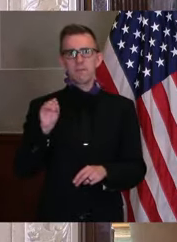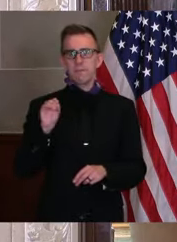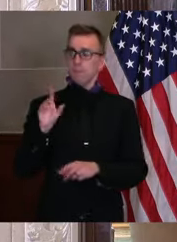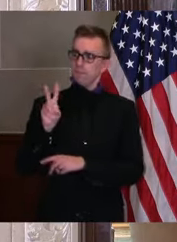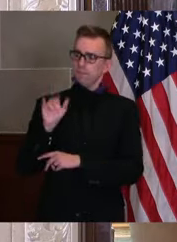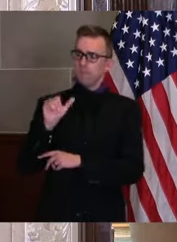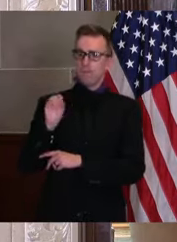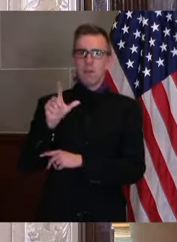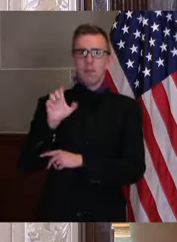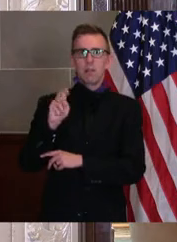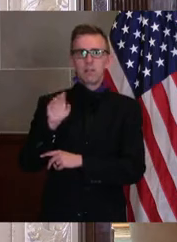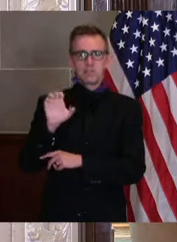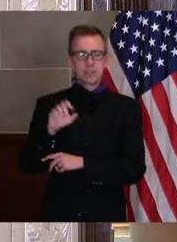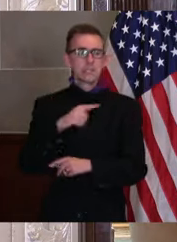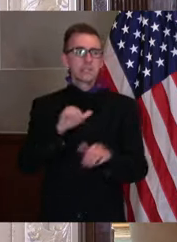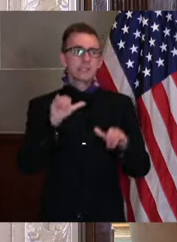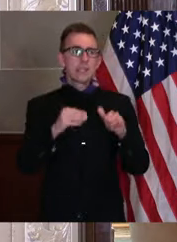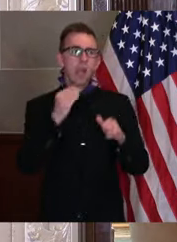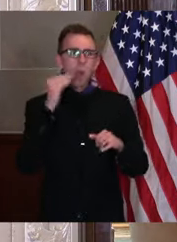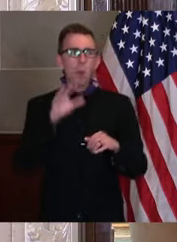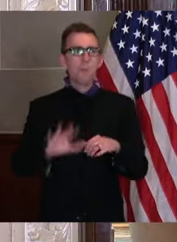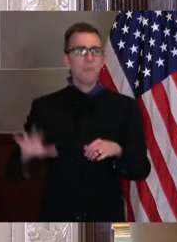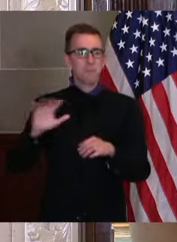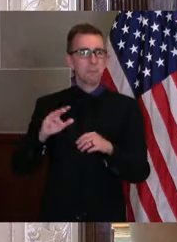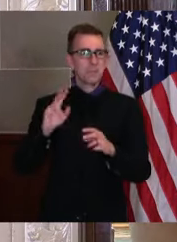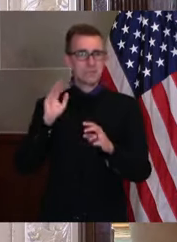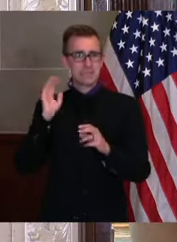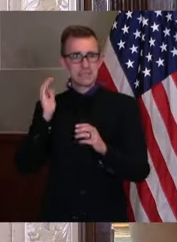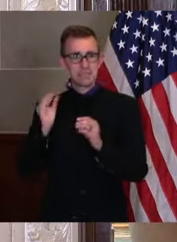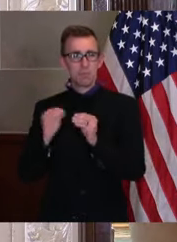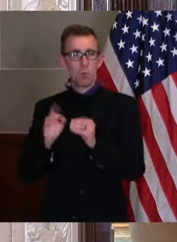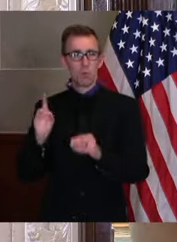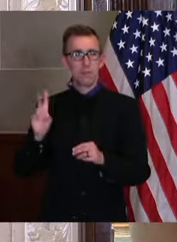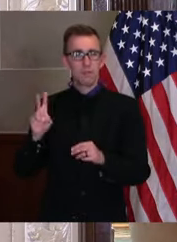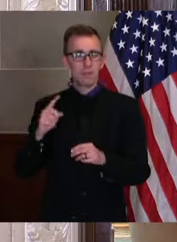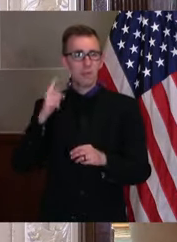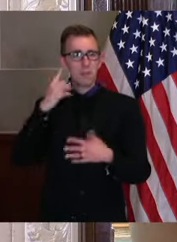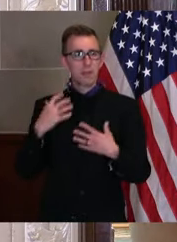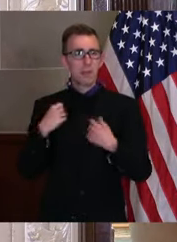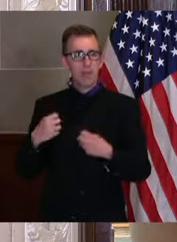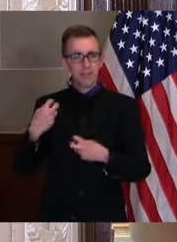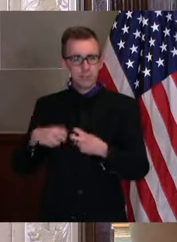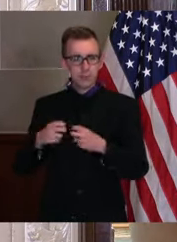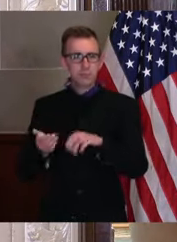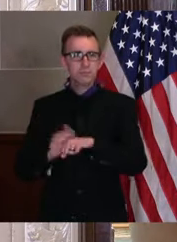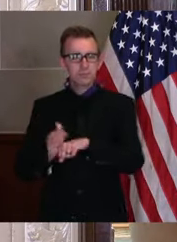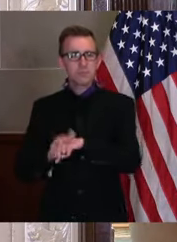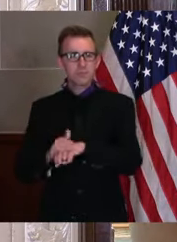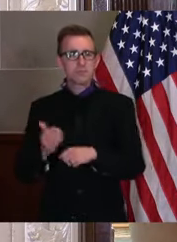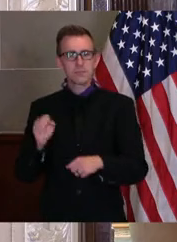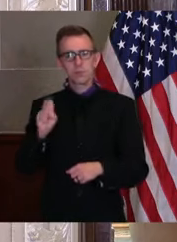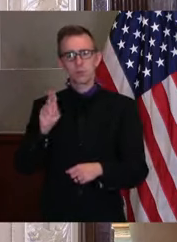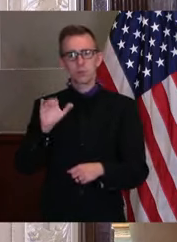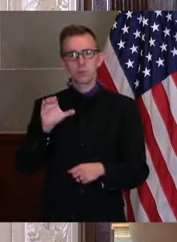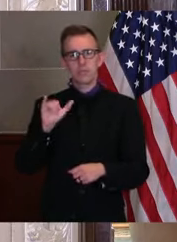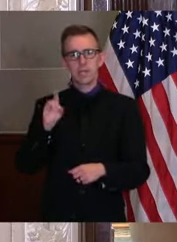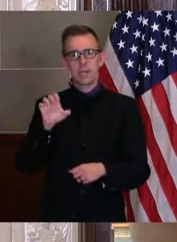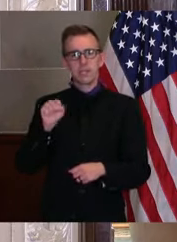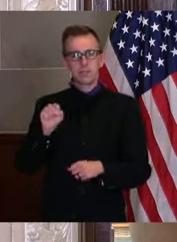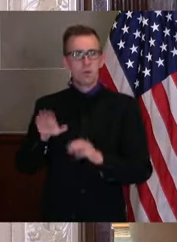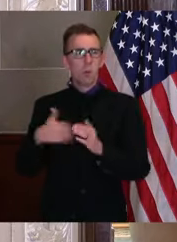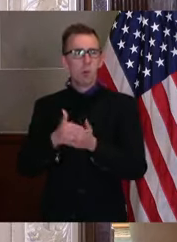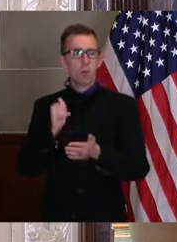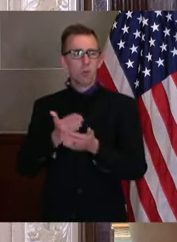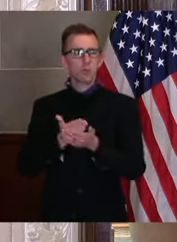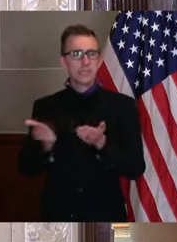stay went on in different areas of the state, things like that increased. The mental health issues increased somewhat, suicides. All of those